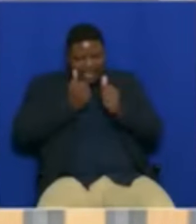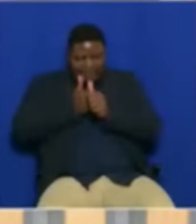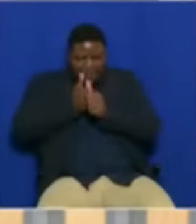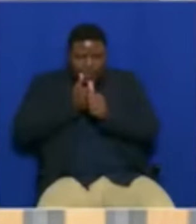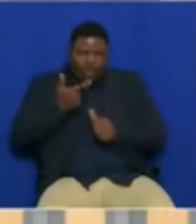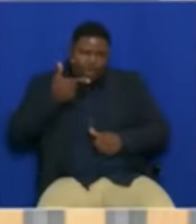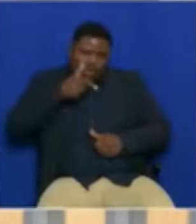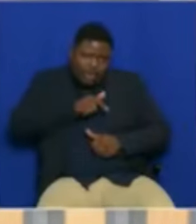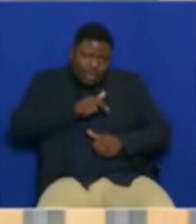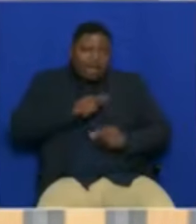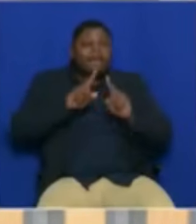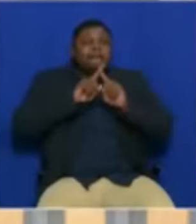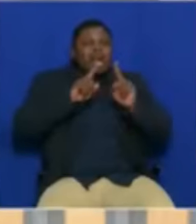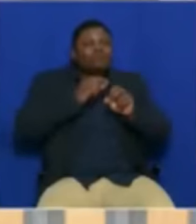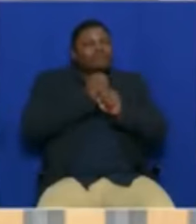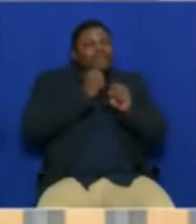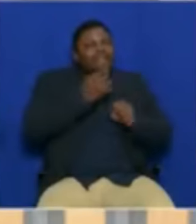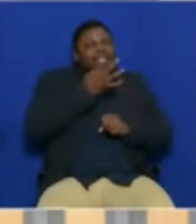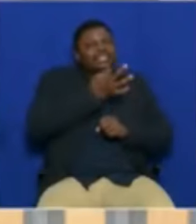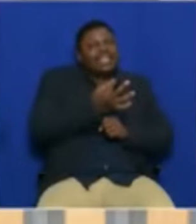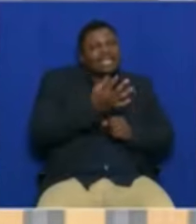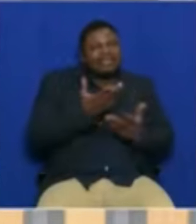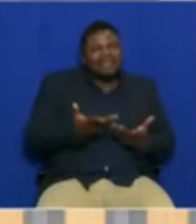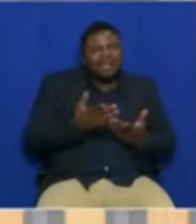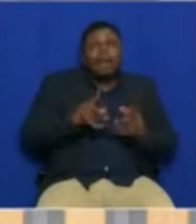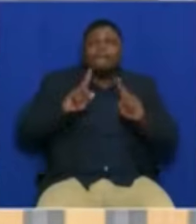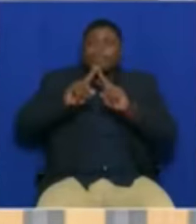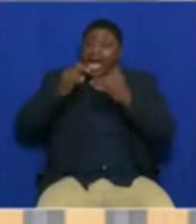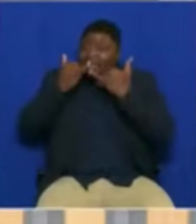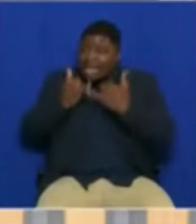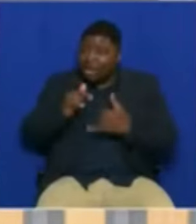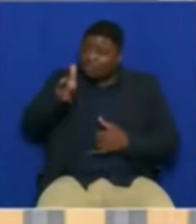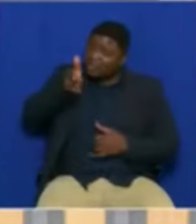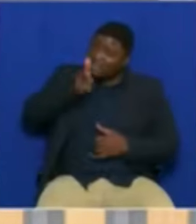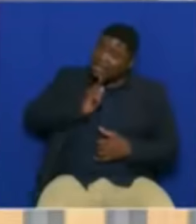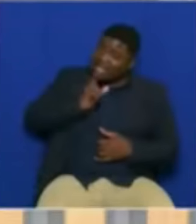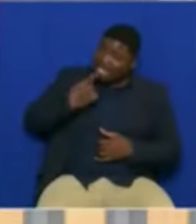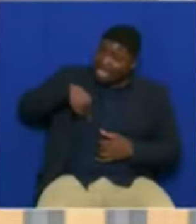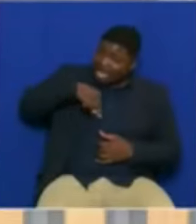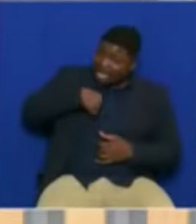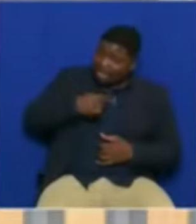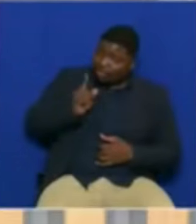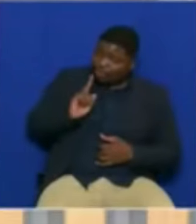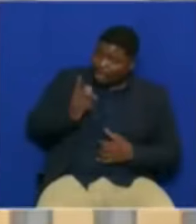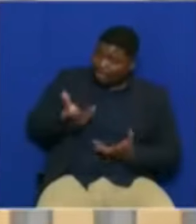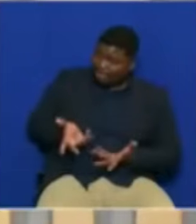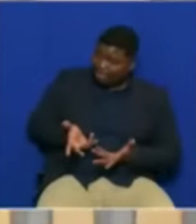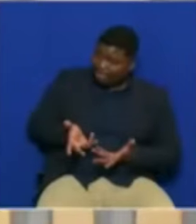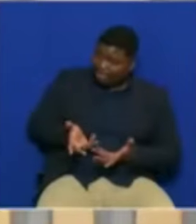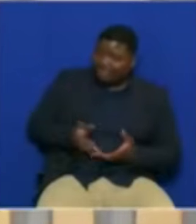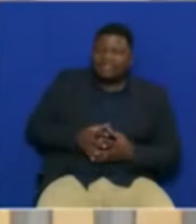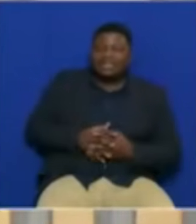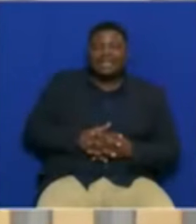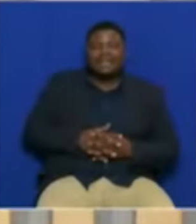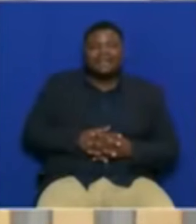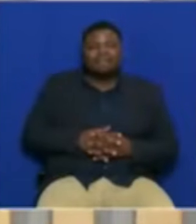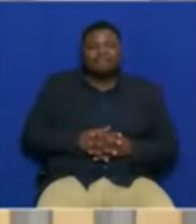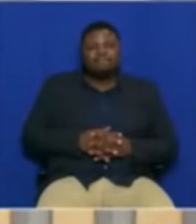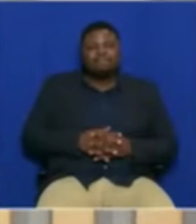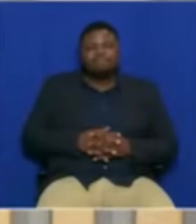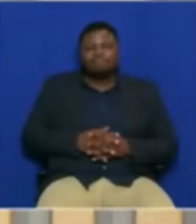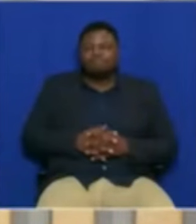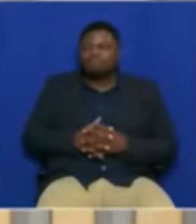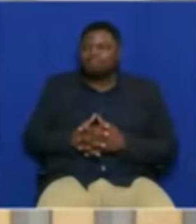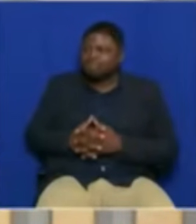So on what basis are you telling us what you are telling us? What I said initially, Chair, Commissioners,